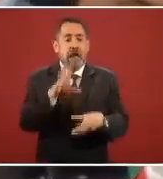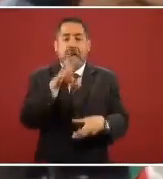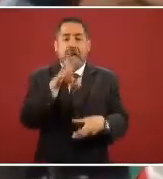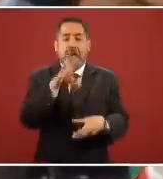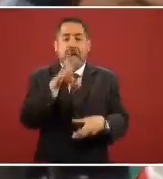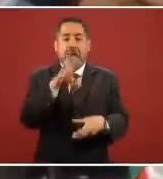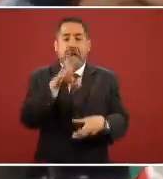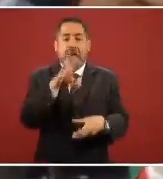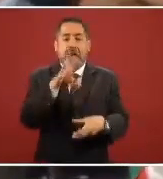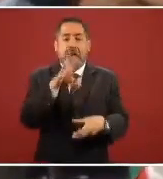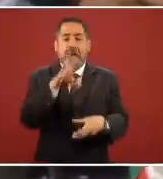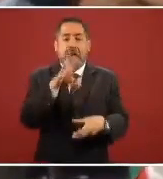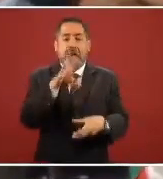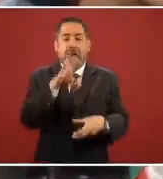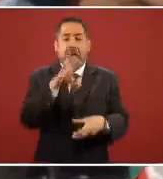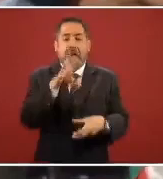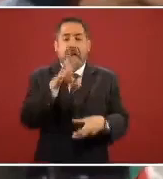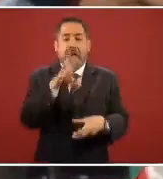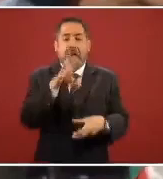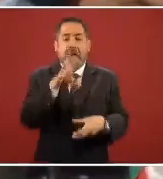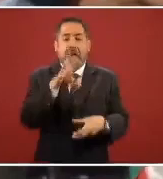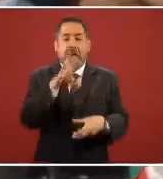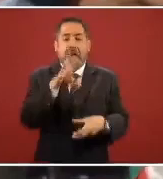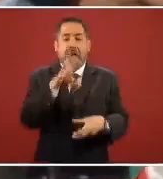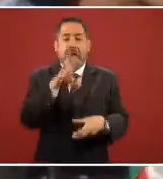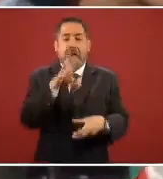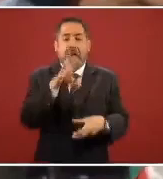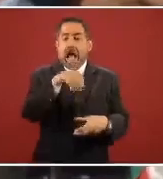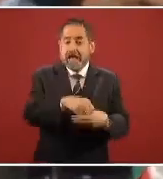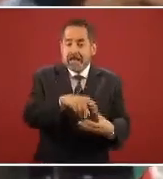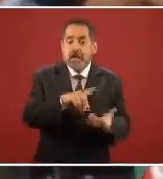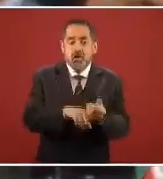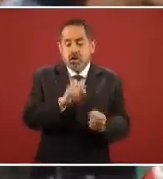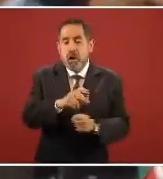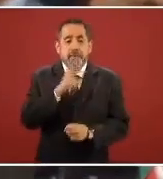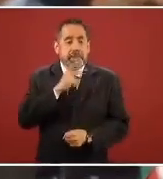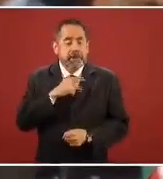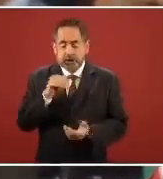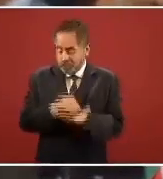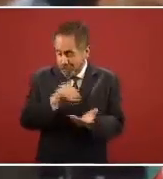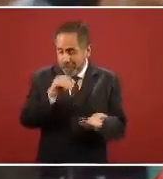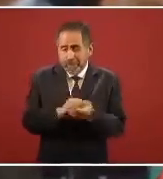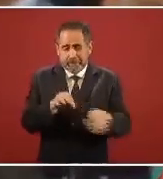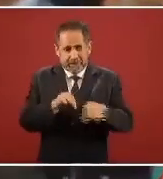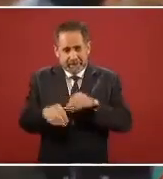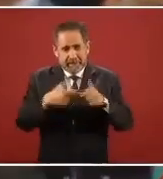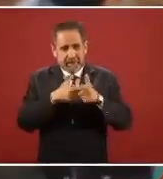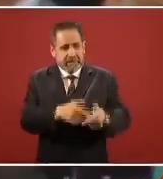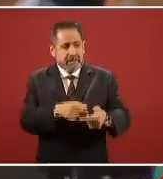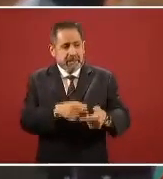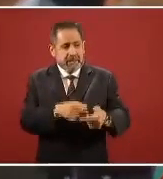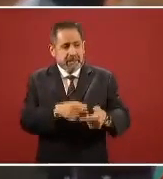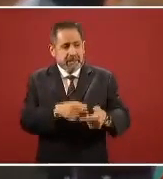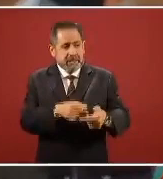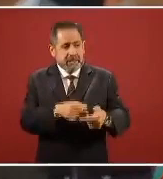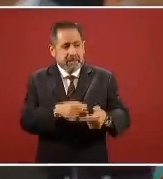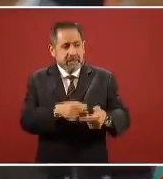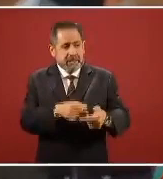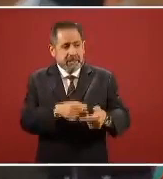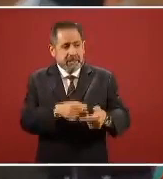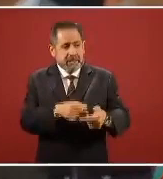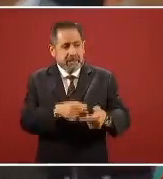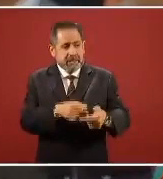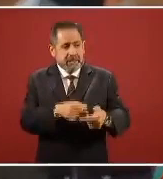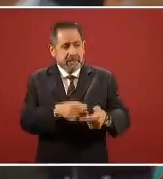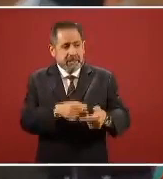todavía. Which is still residing within Pemex. Y que siguen operando, asesorando. And they